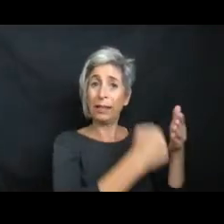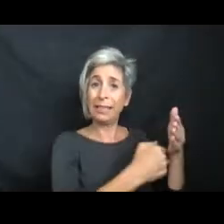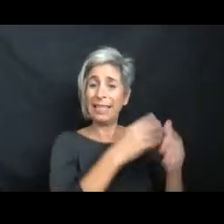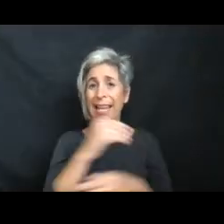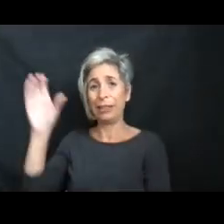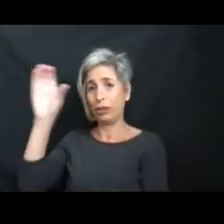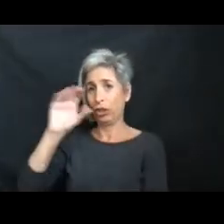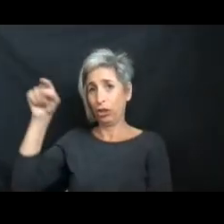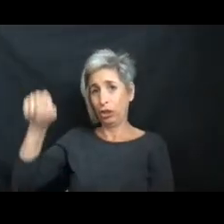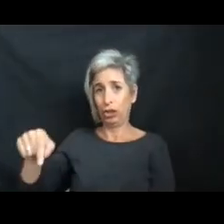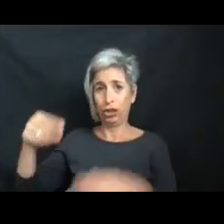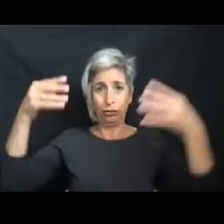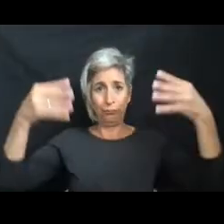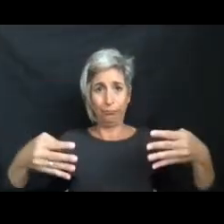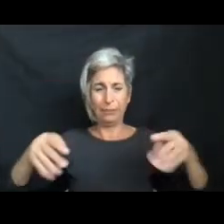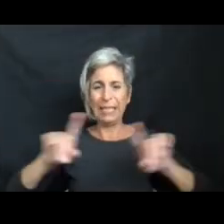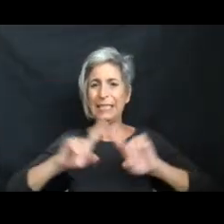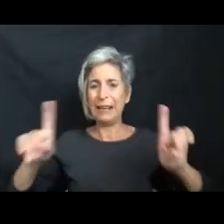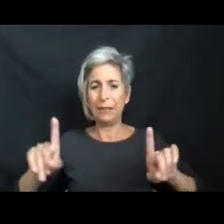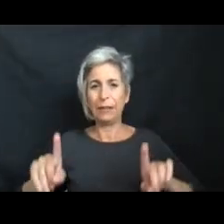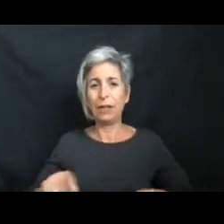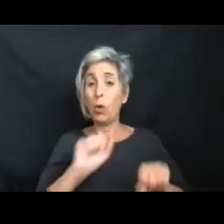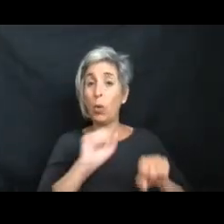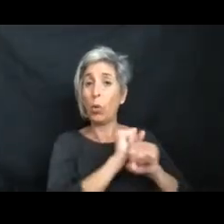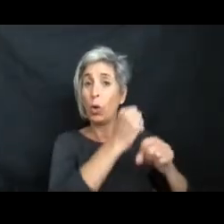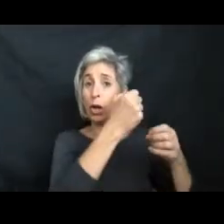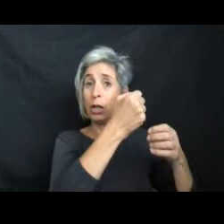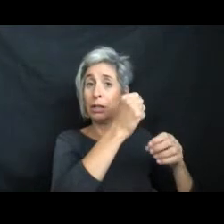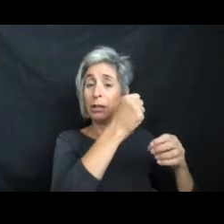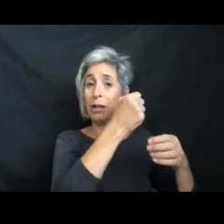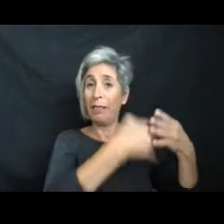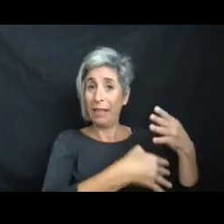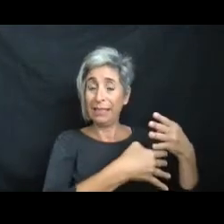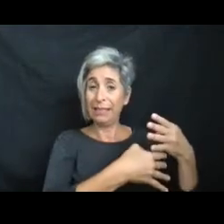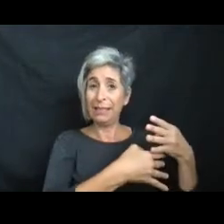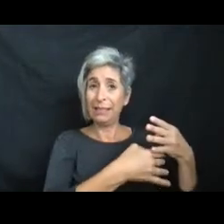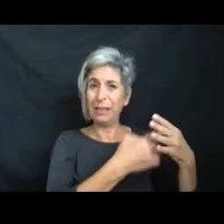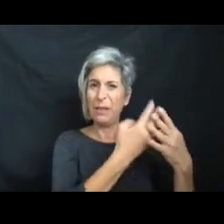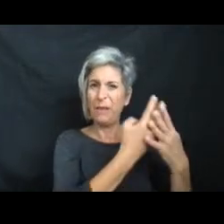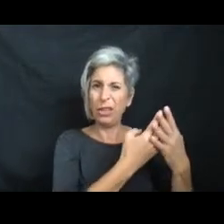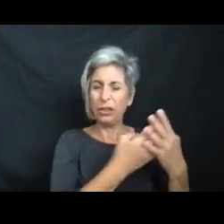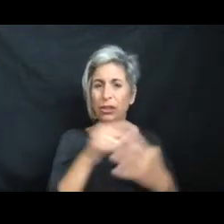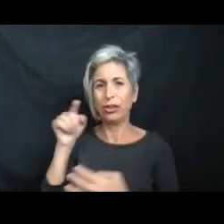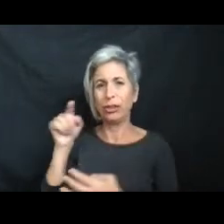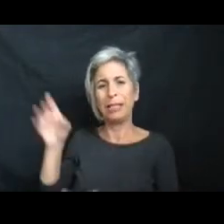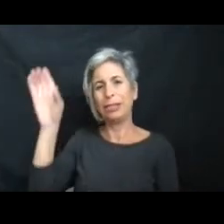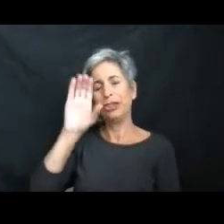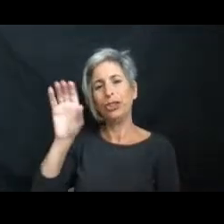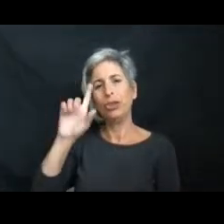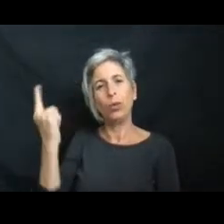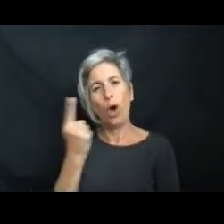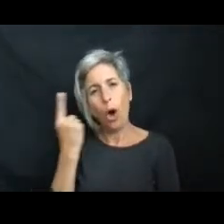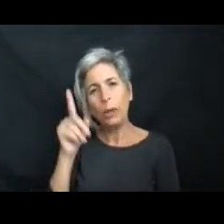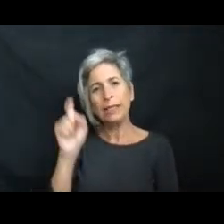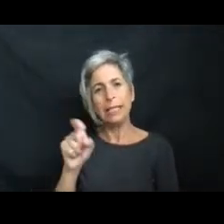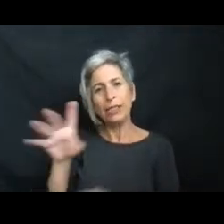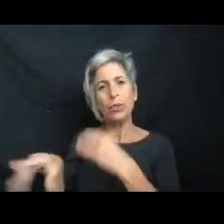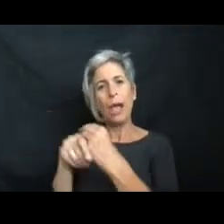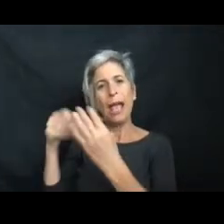don't always have to mess with your filters, but you can, and search, you will always need to populate some filters to narrow down what you're looking